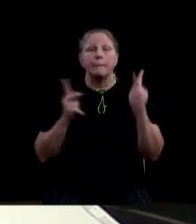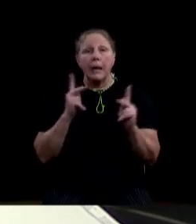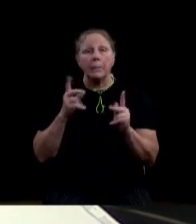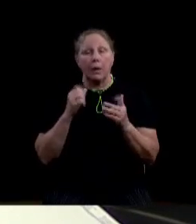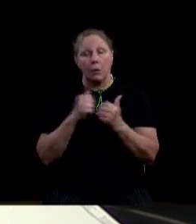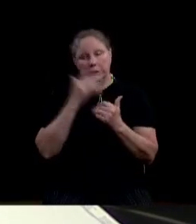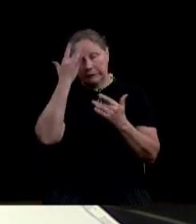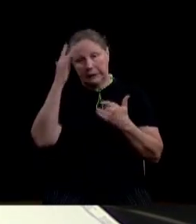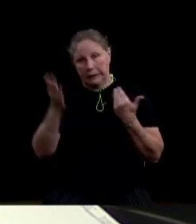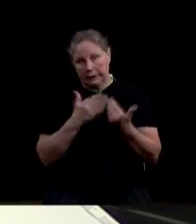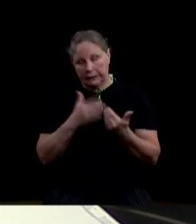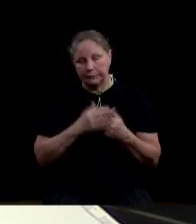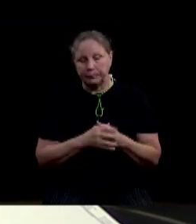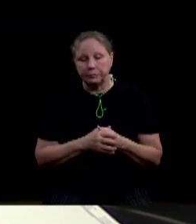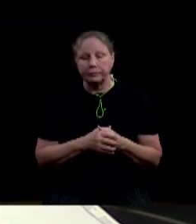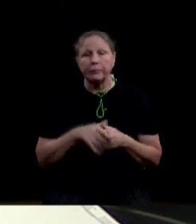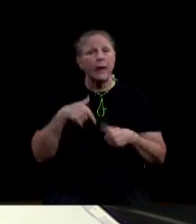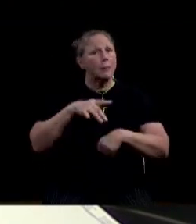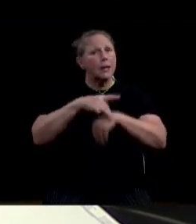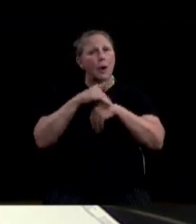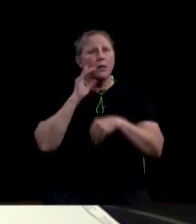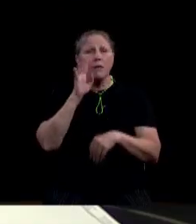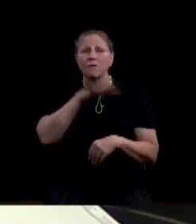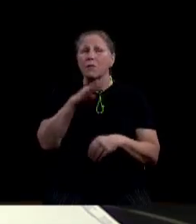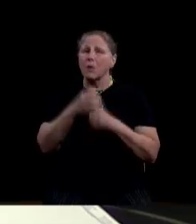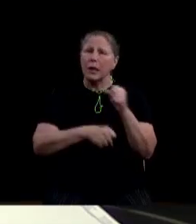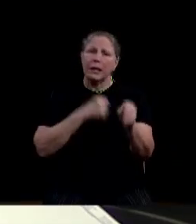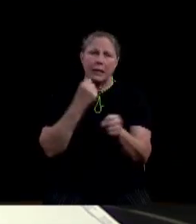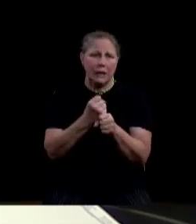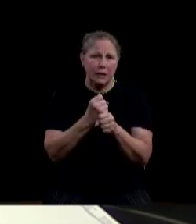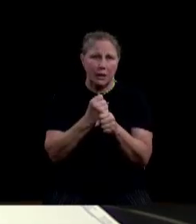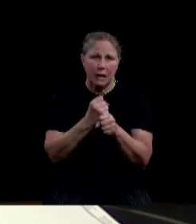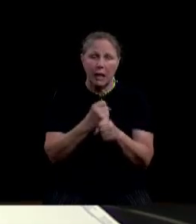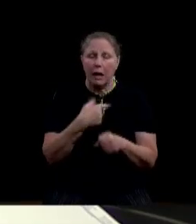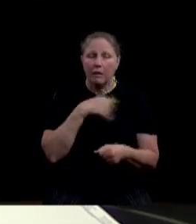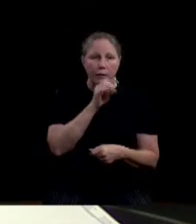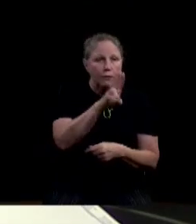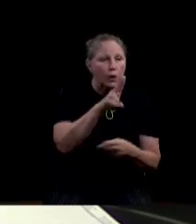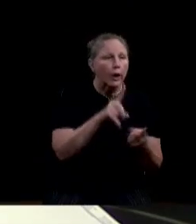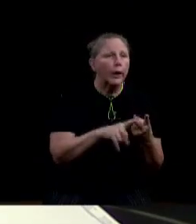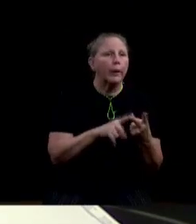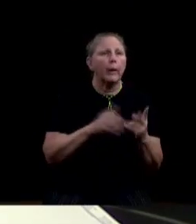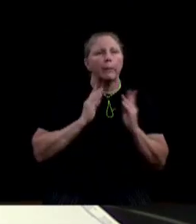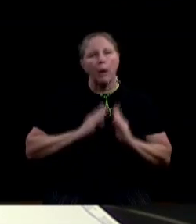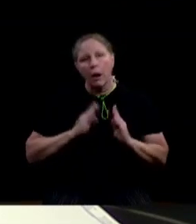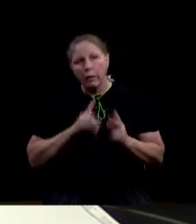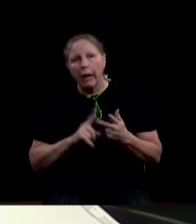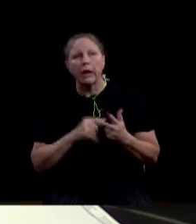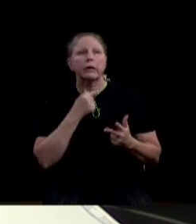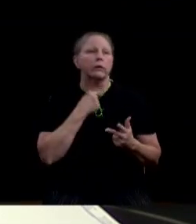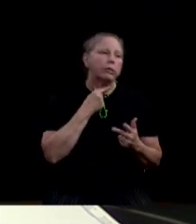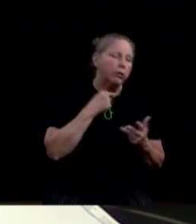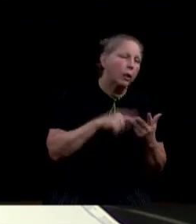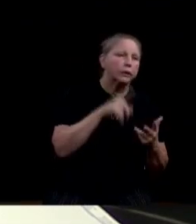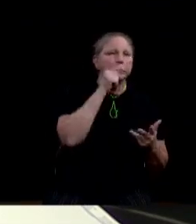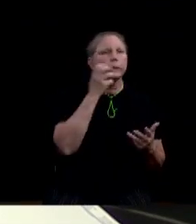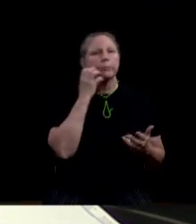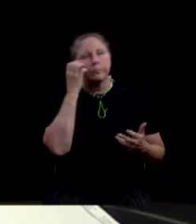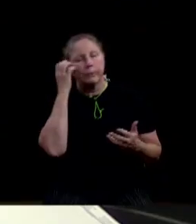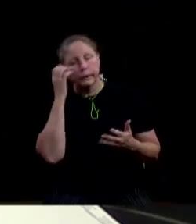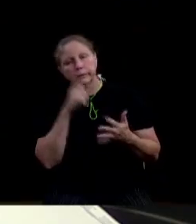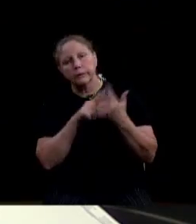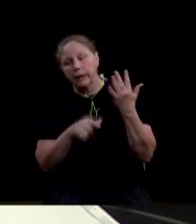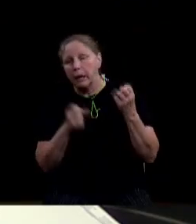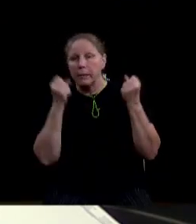44 years now, and I have had the flu, bronchitis, strep throat, chicken pox, and gotten many colds in my lifetime,